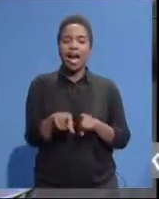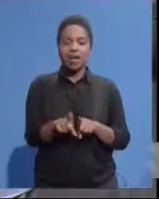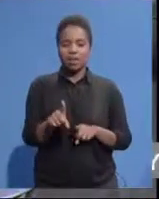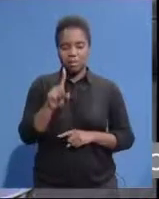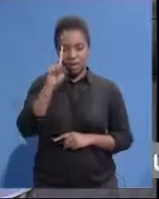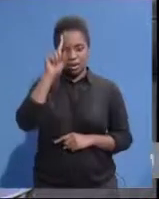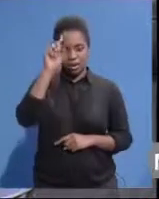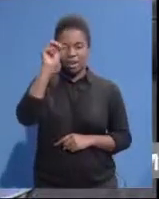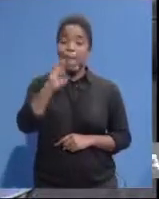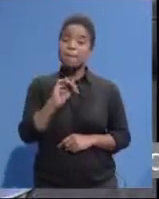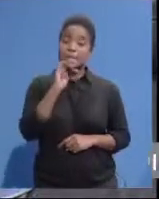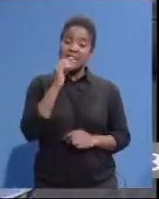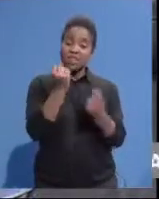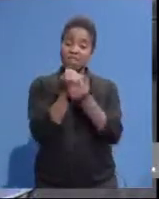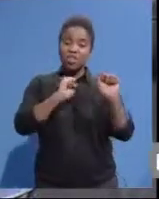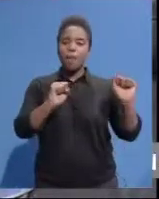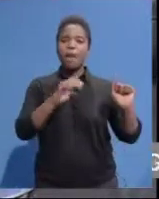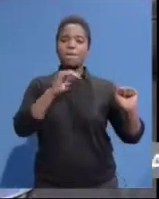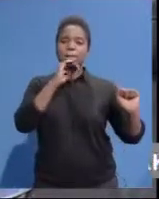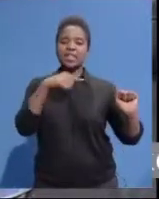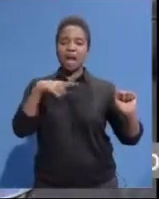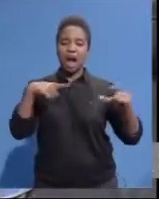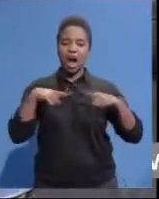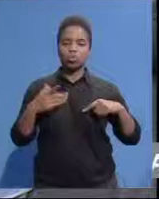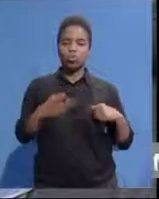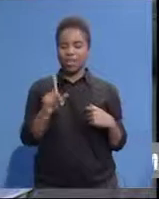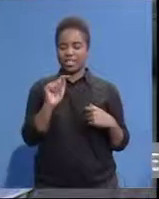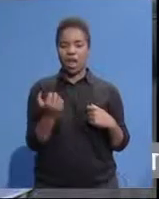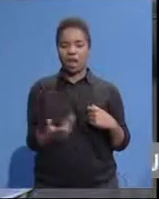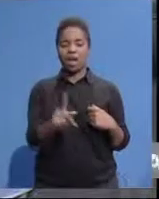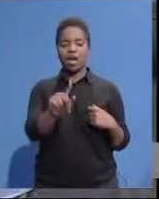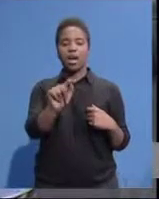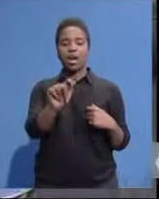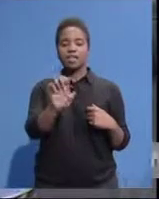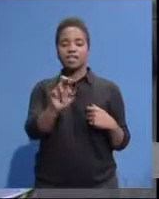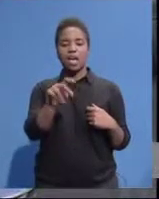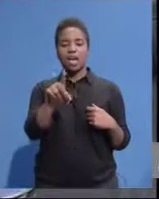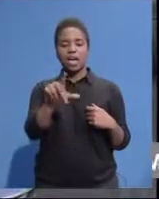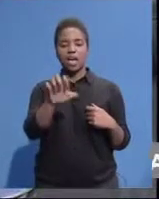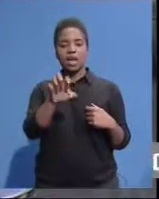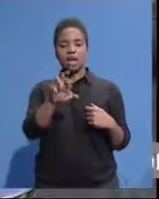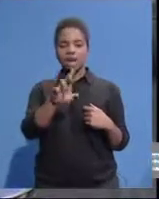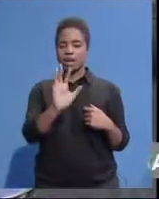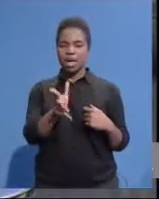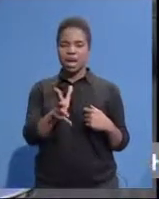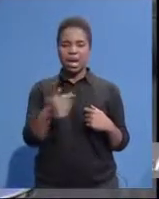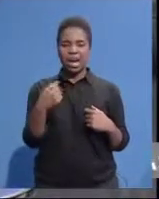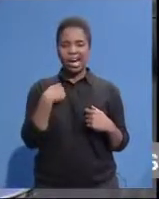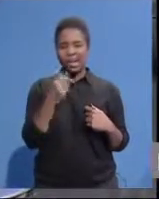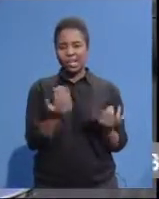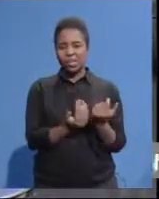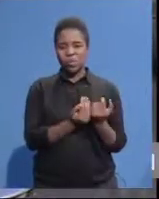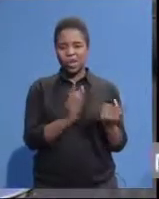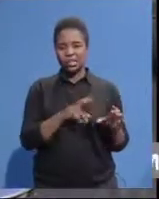mean entrepreneurship. It means you must be educated or you must be learned. And you must do something. And this thing of bunking school at